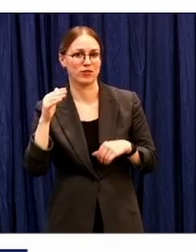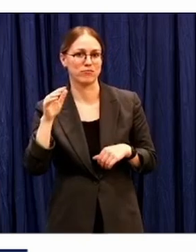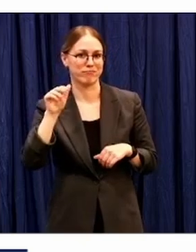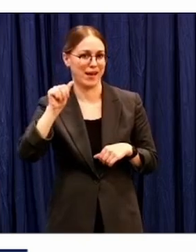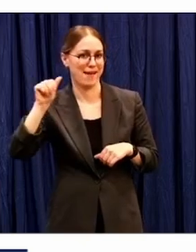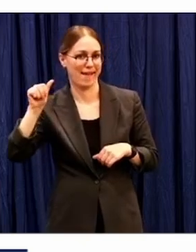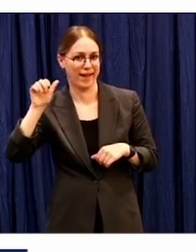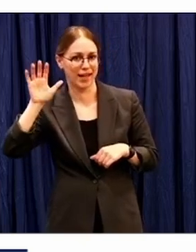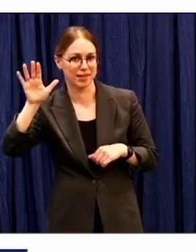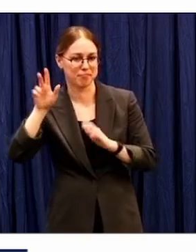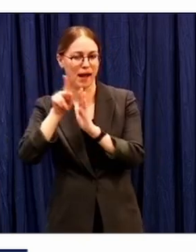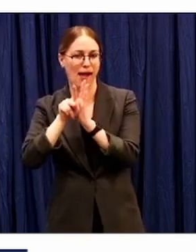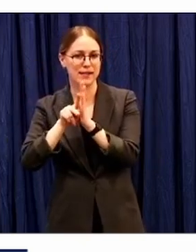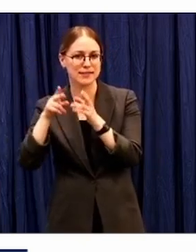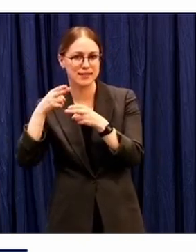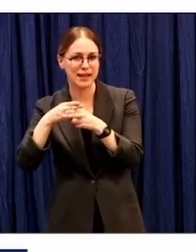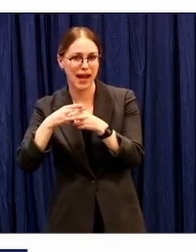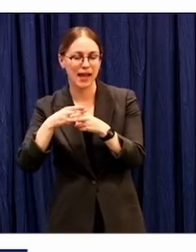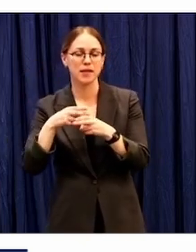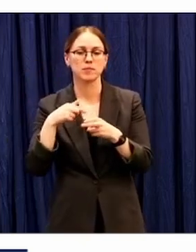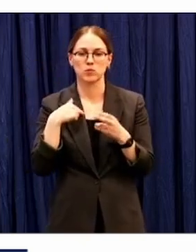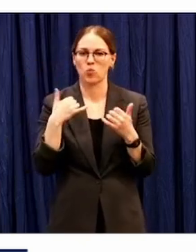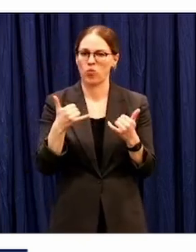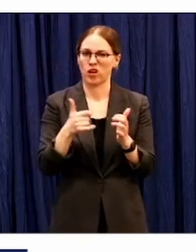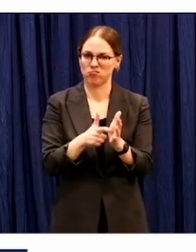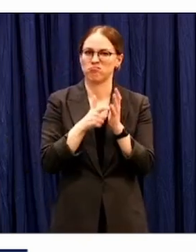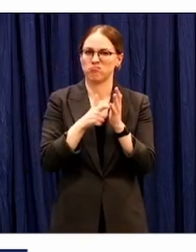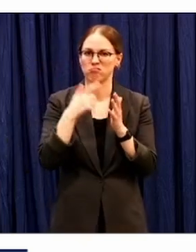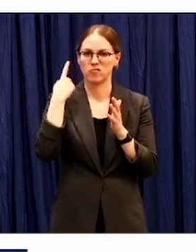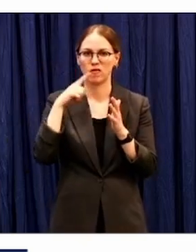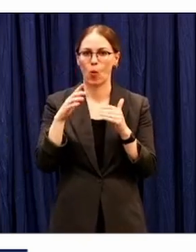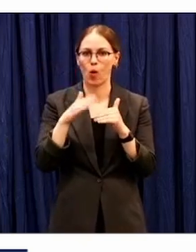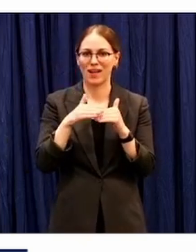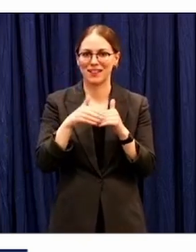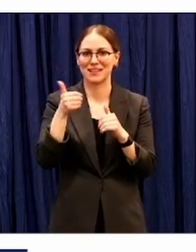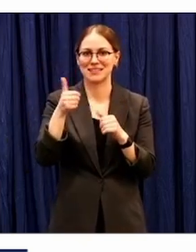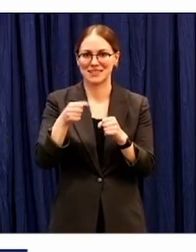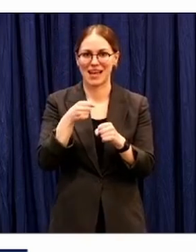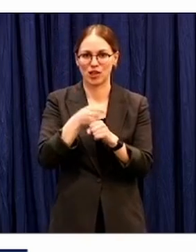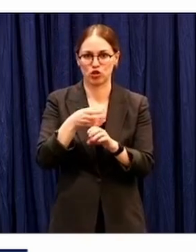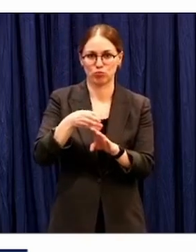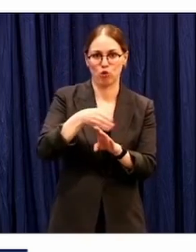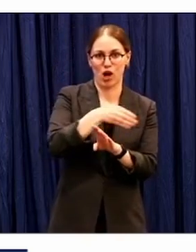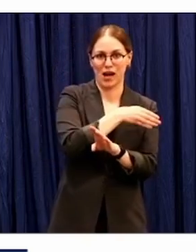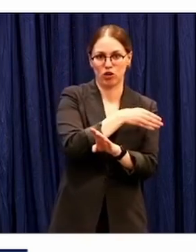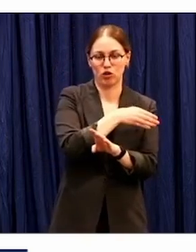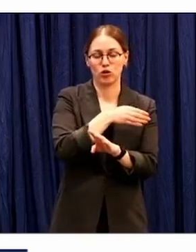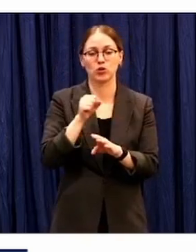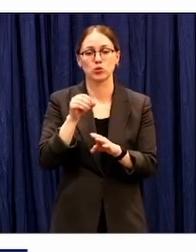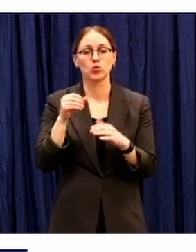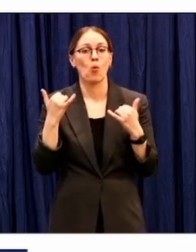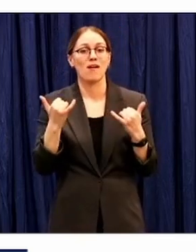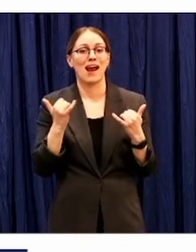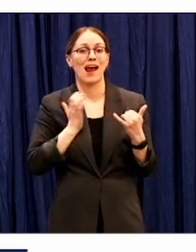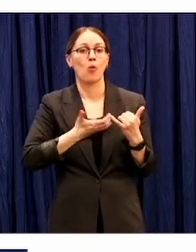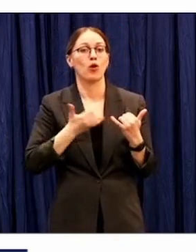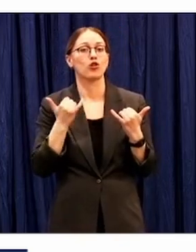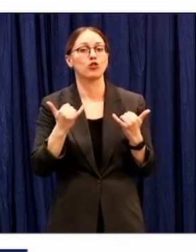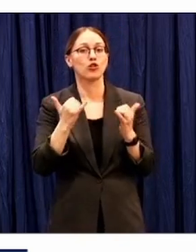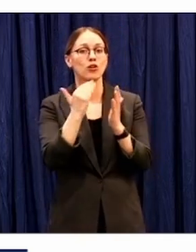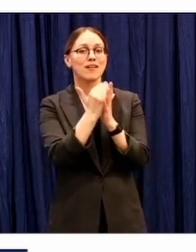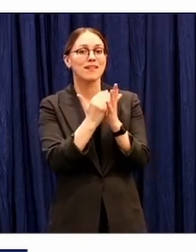so by policy we had required that for at least 10 years prior to May of last year. So now our current lift